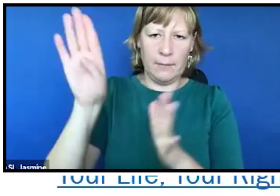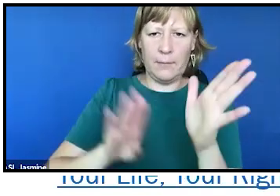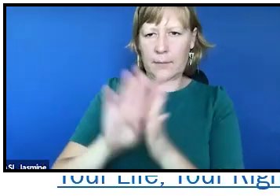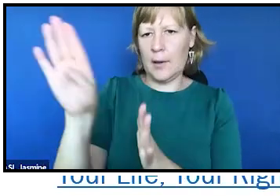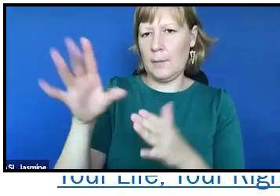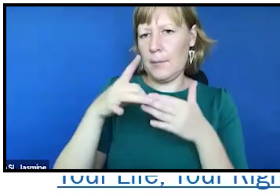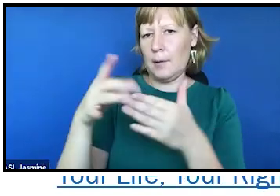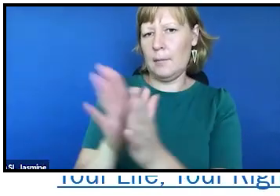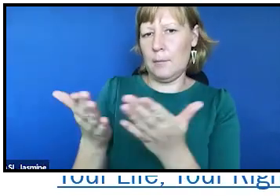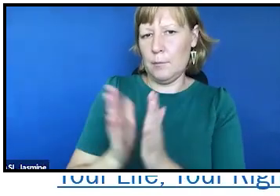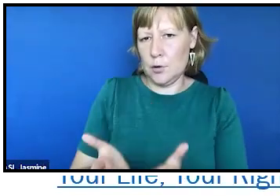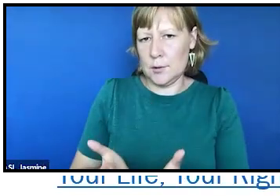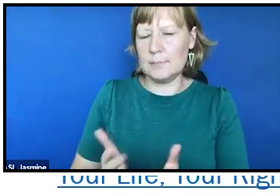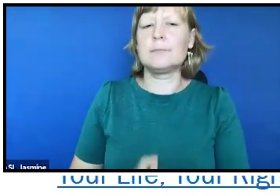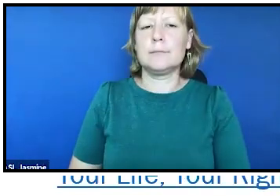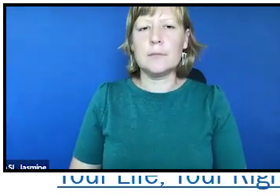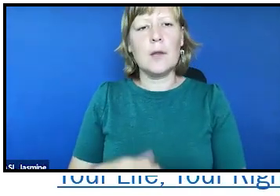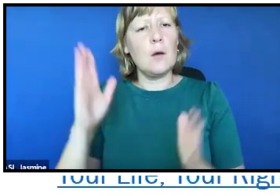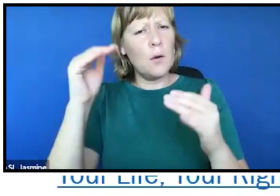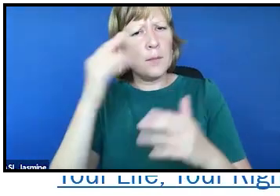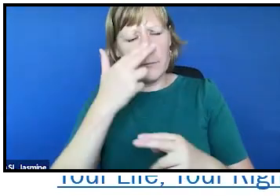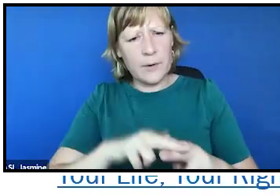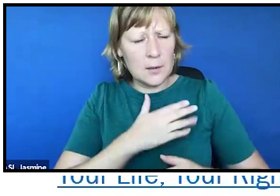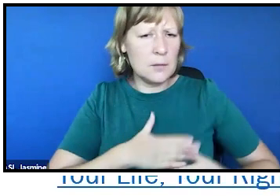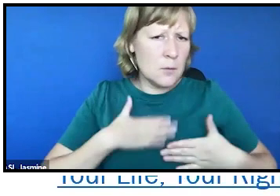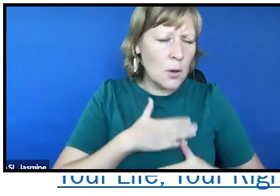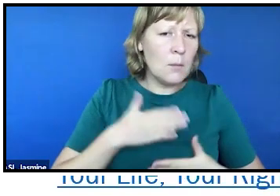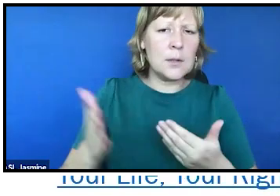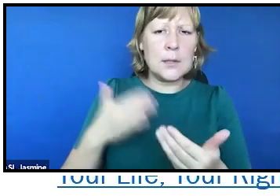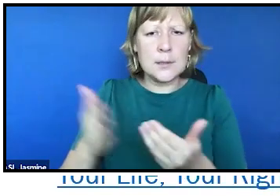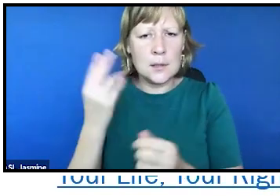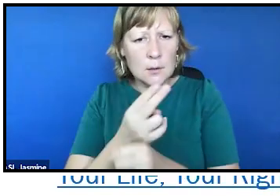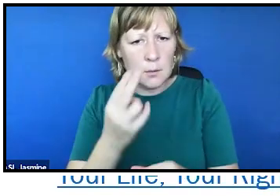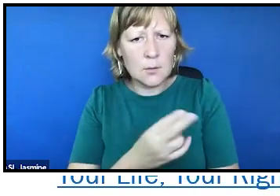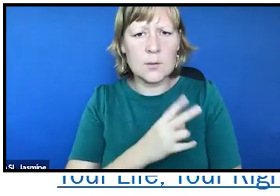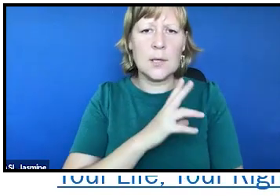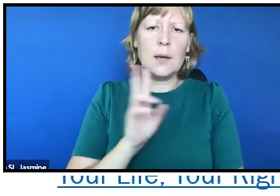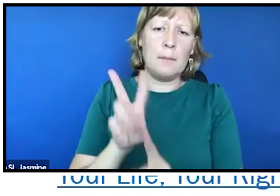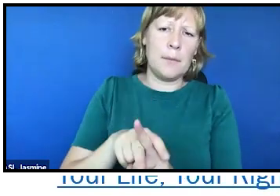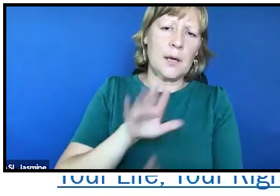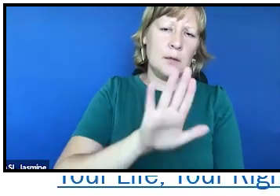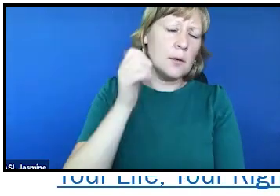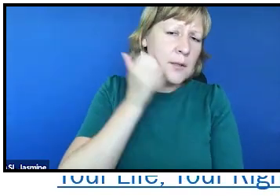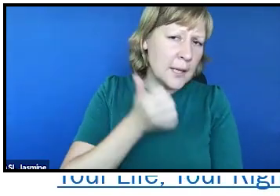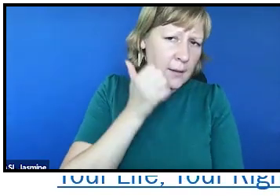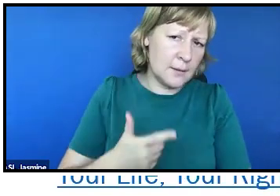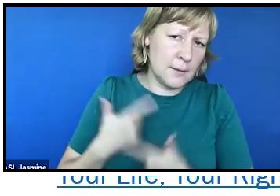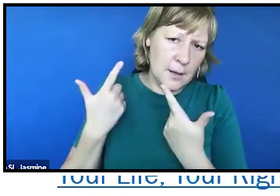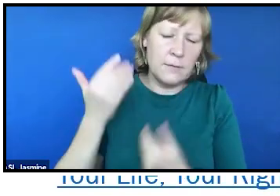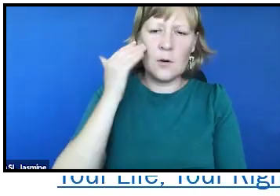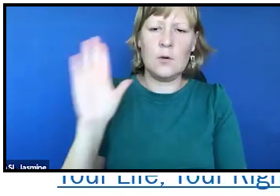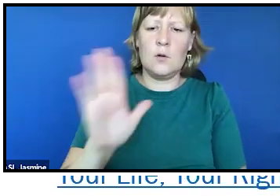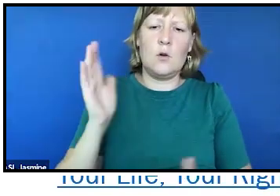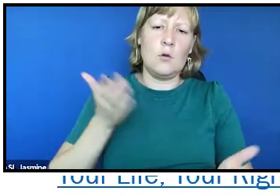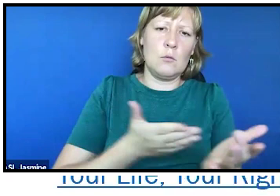use, it's easy for you to find, and most importantly, it's easy for you to understand and use in your daily life. Knowing what your rights are impacts you in so